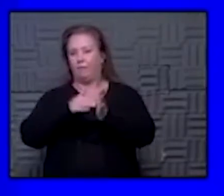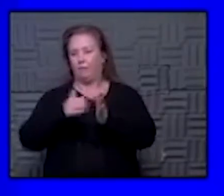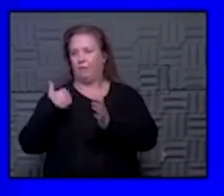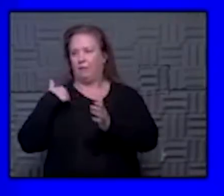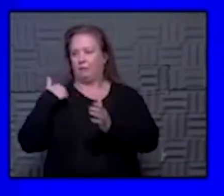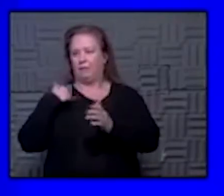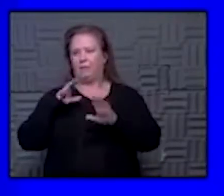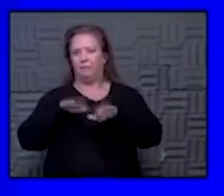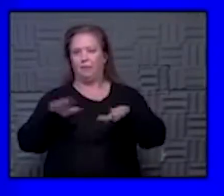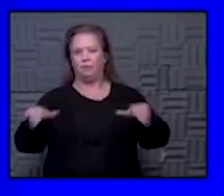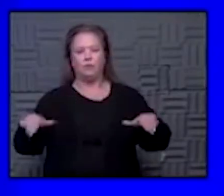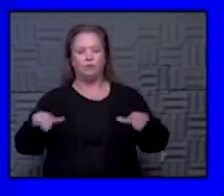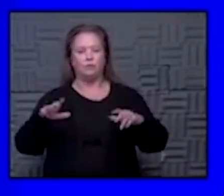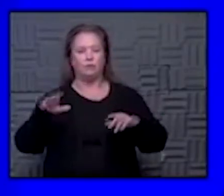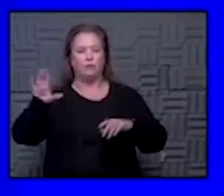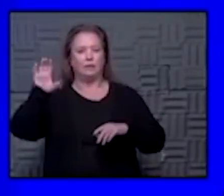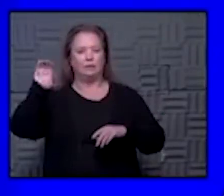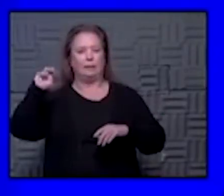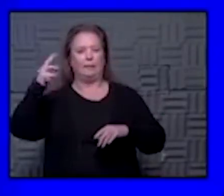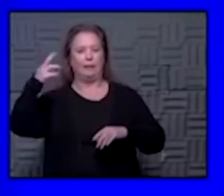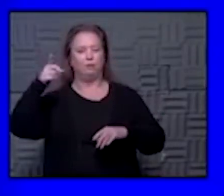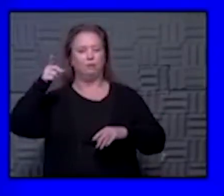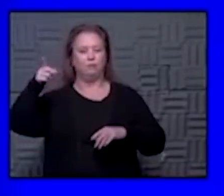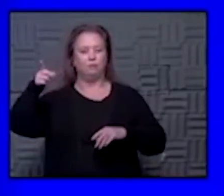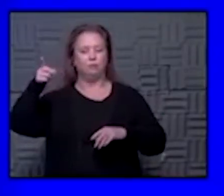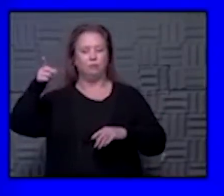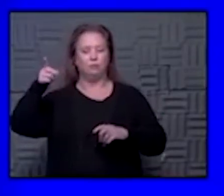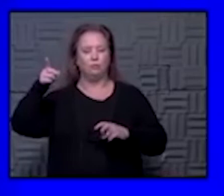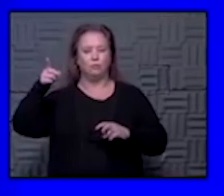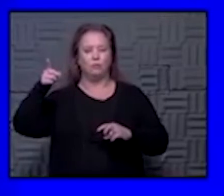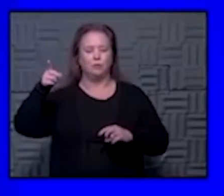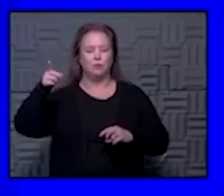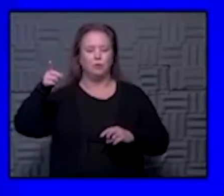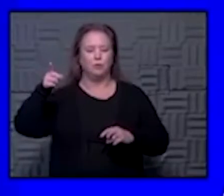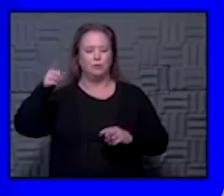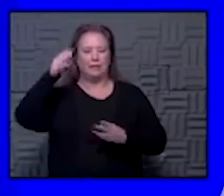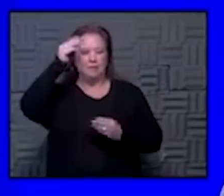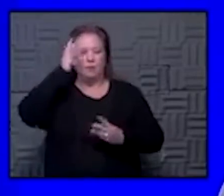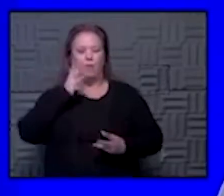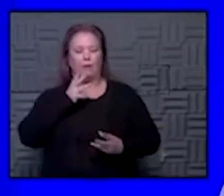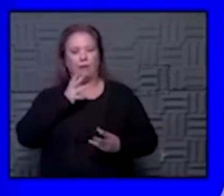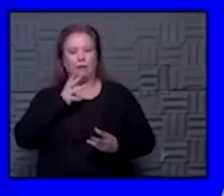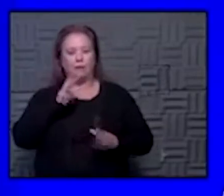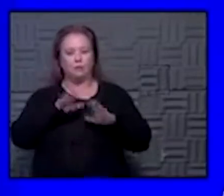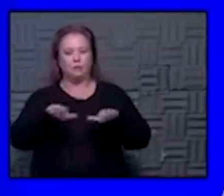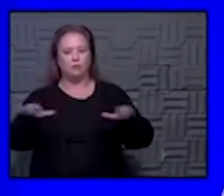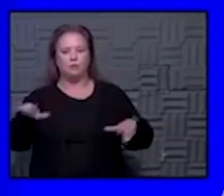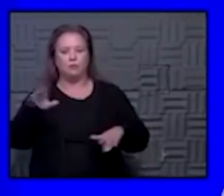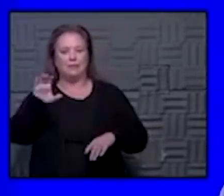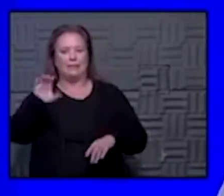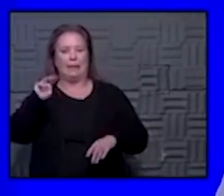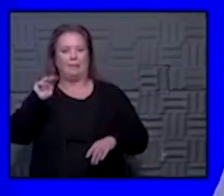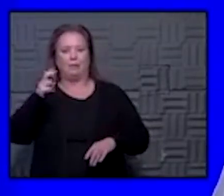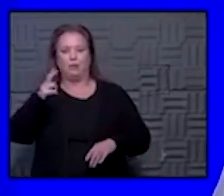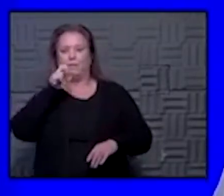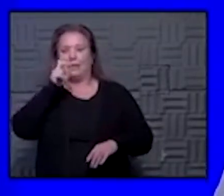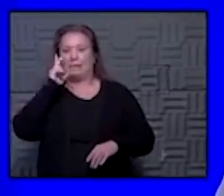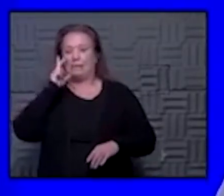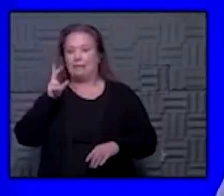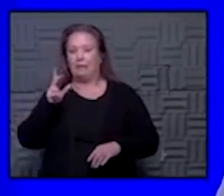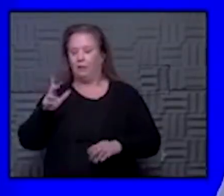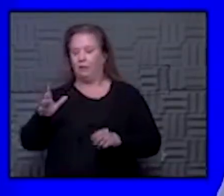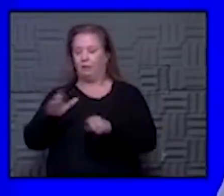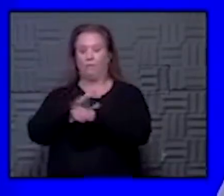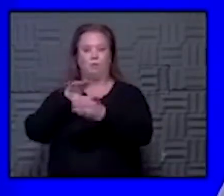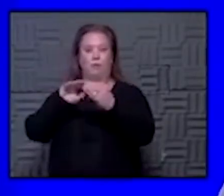to a pediatrician colleague, they had kind of intimated that even Children's Mercy haven't seen, although I don't know their full